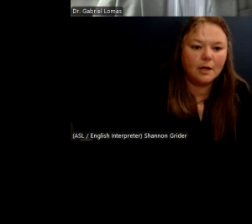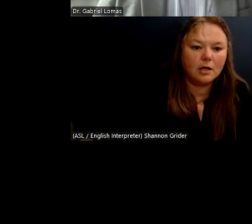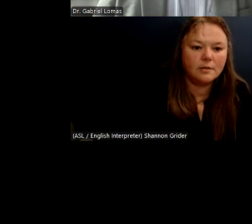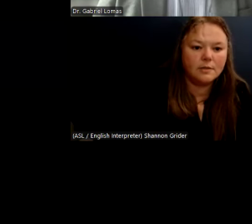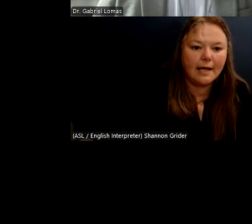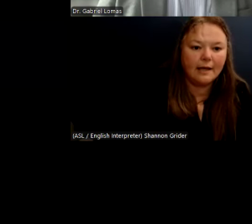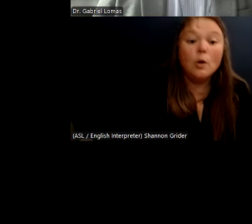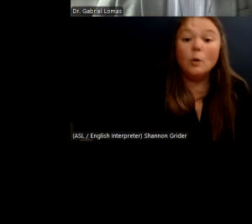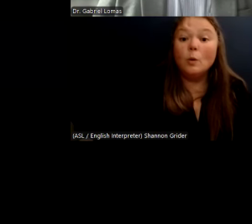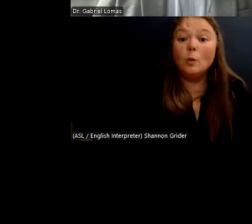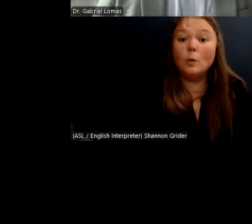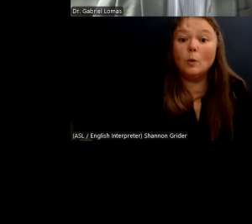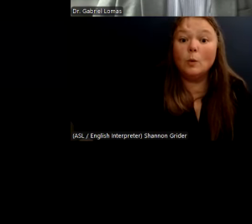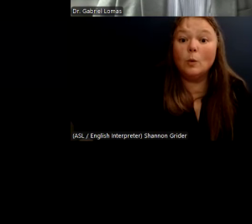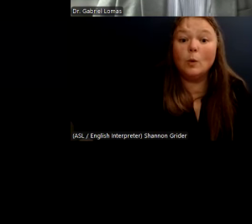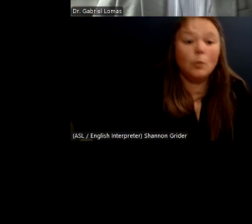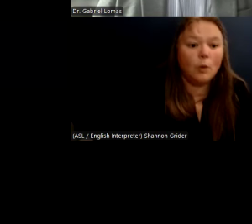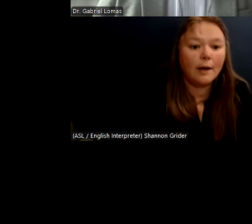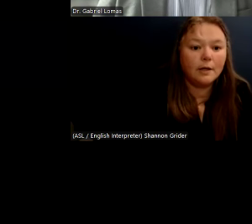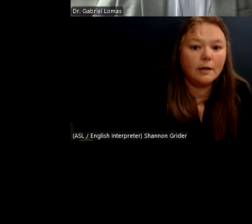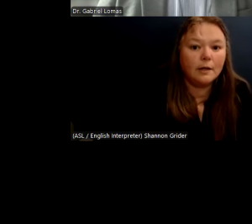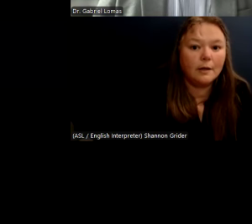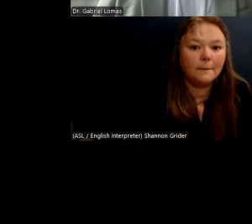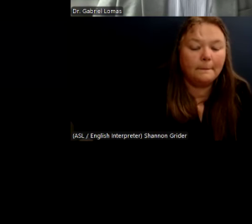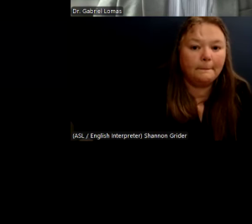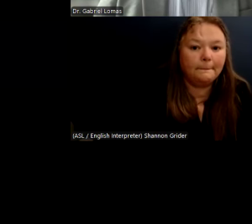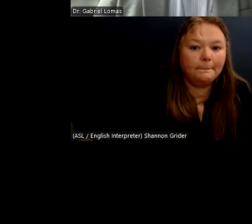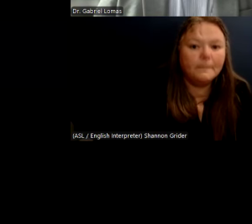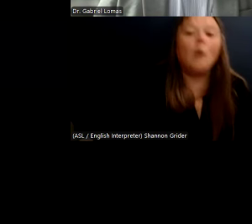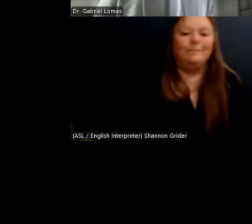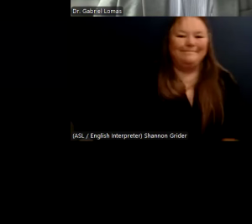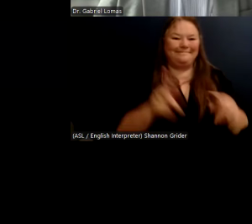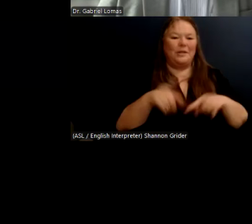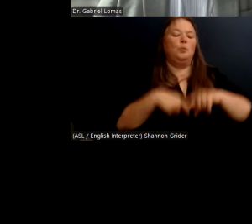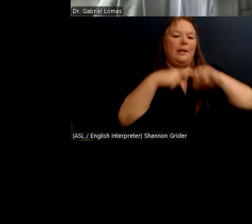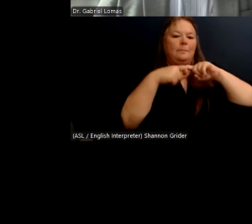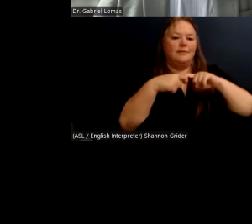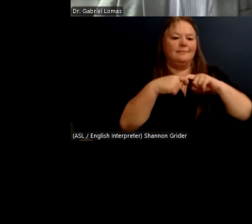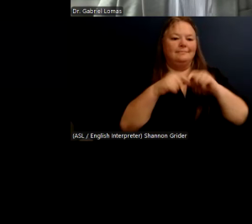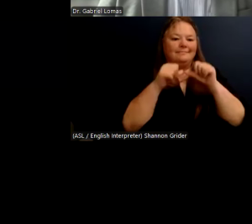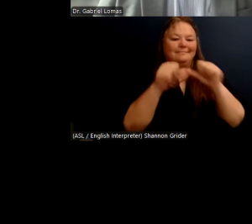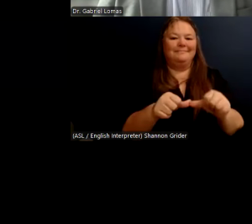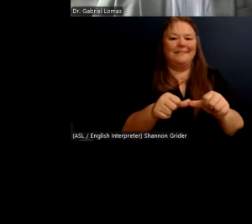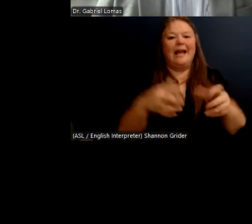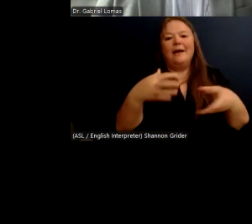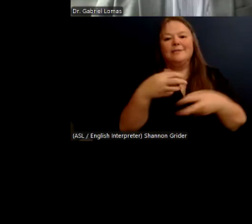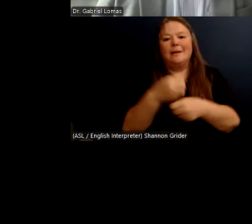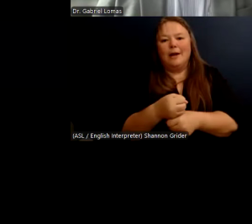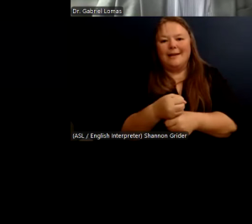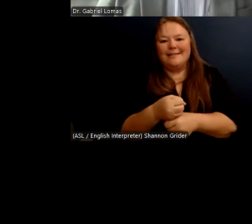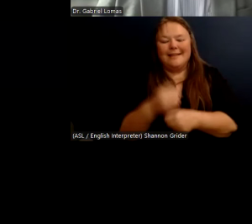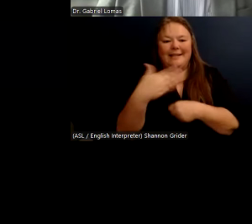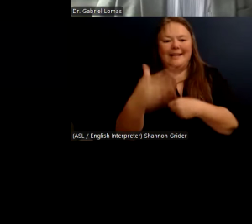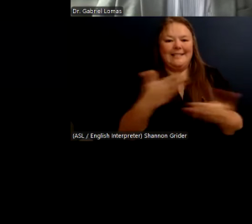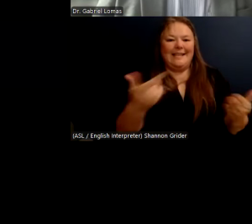I would also say, Yeah, I was going to say we can pause it and I'll just summarize the next thing he